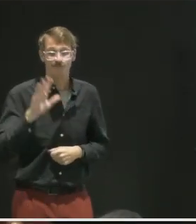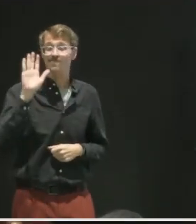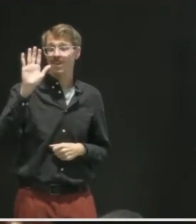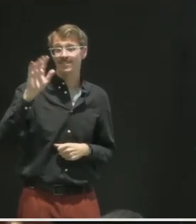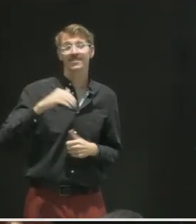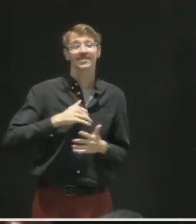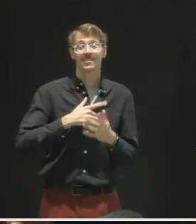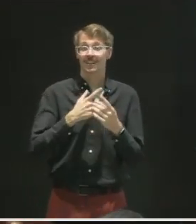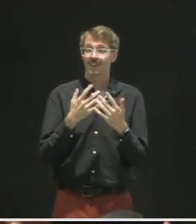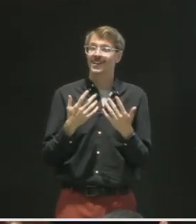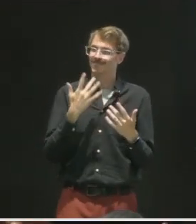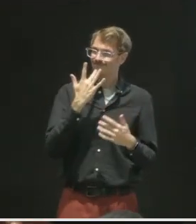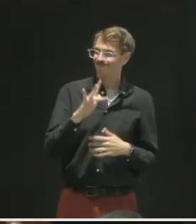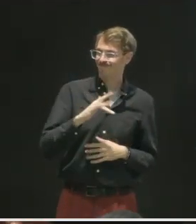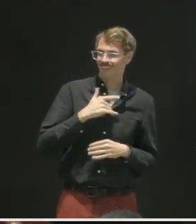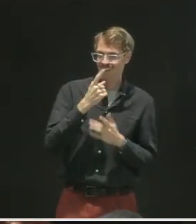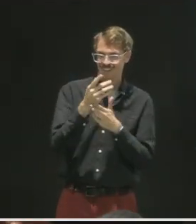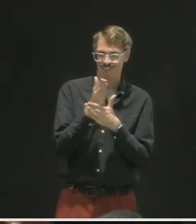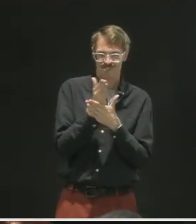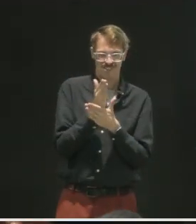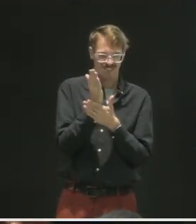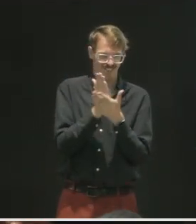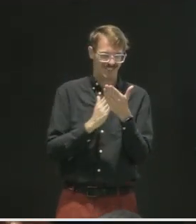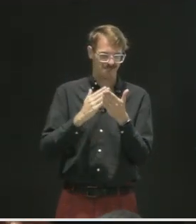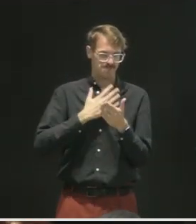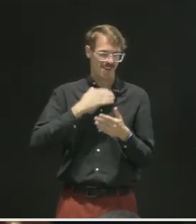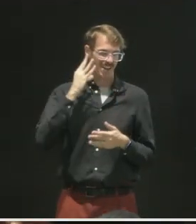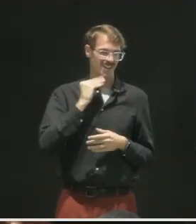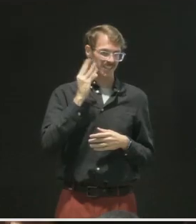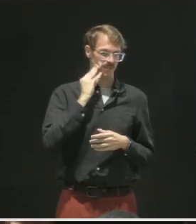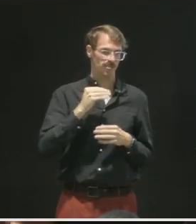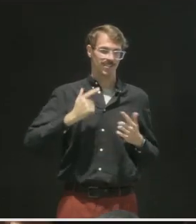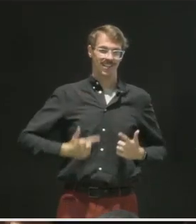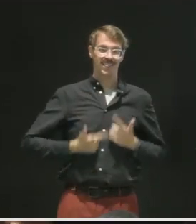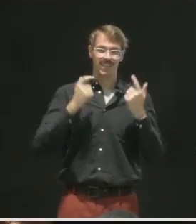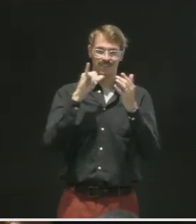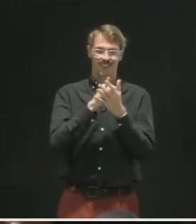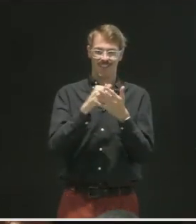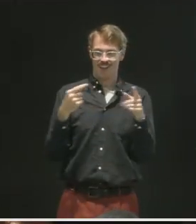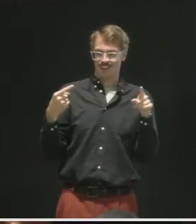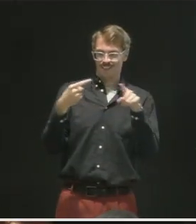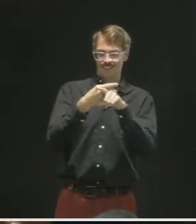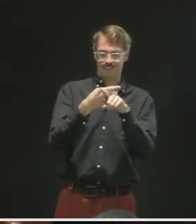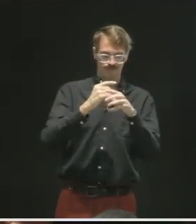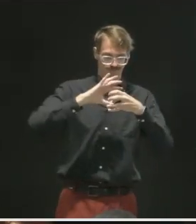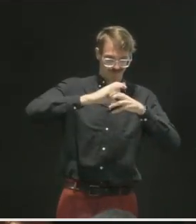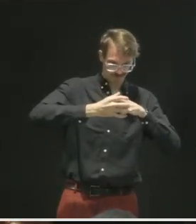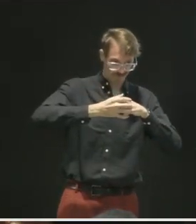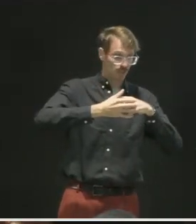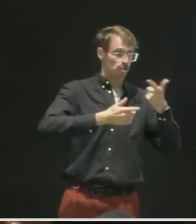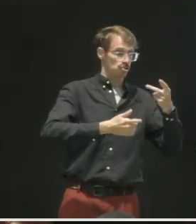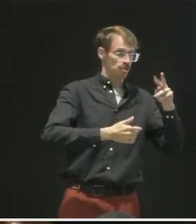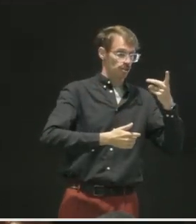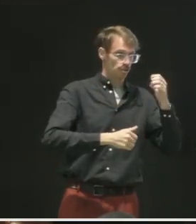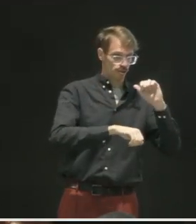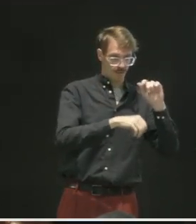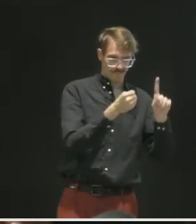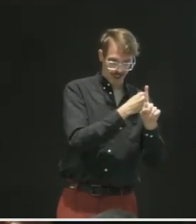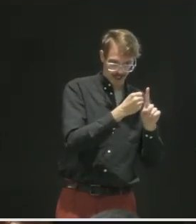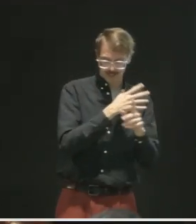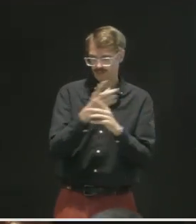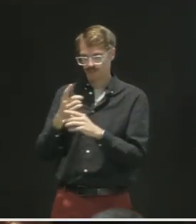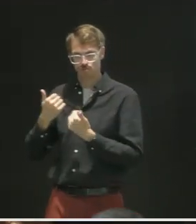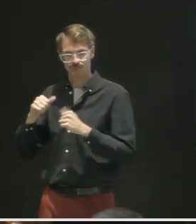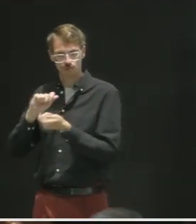fortunately, I can still share some of our experiences living at the intersection of gender-based violence and climate change. Quite frankly, anything that we